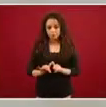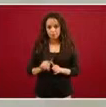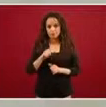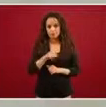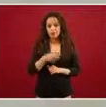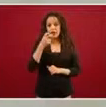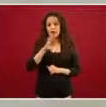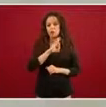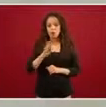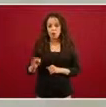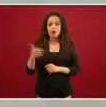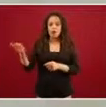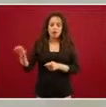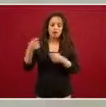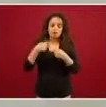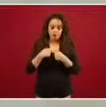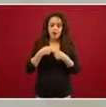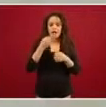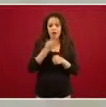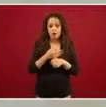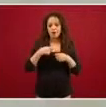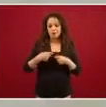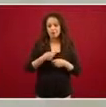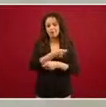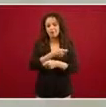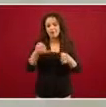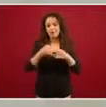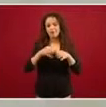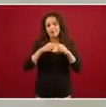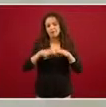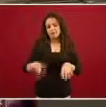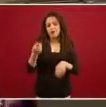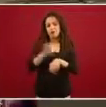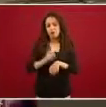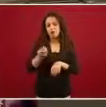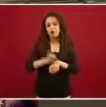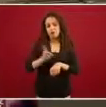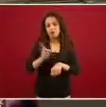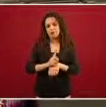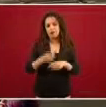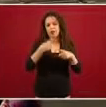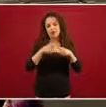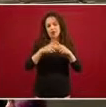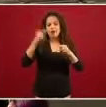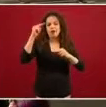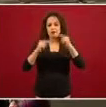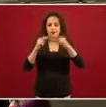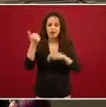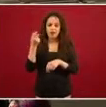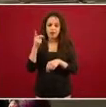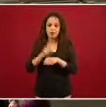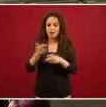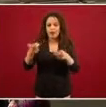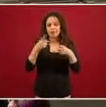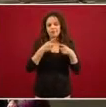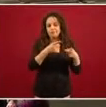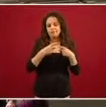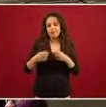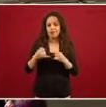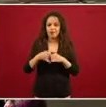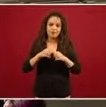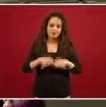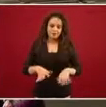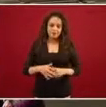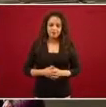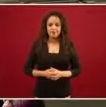we prepare the presentations that we present to you every day, and also analyze this data for